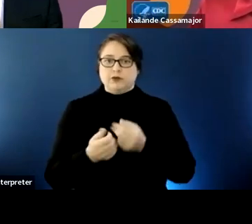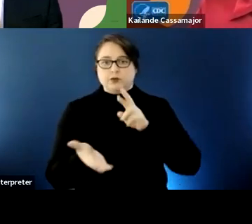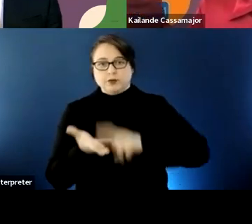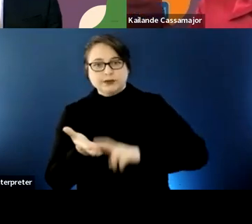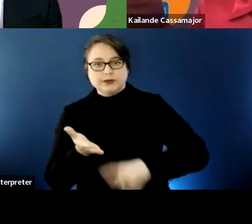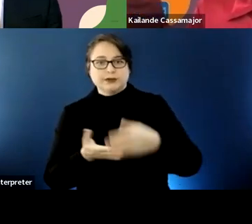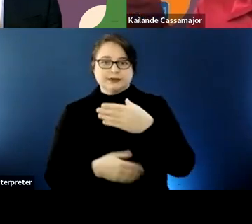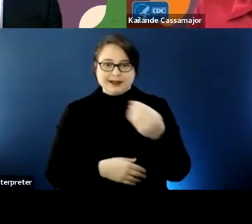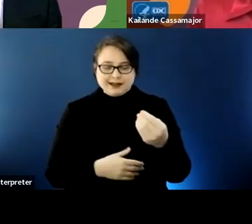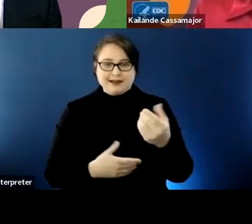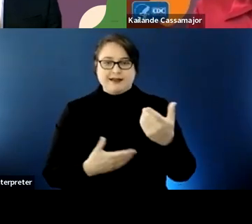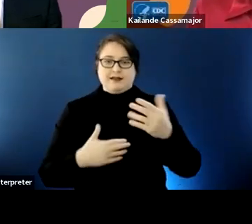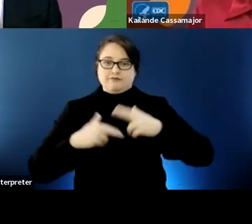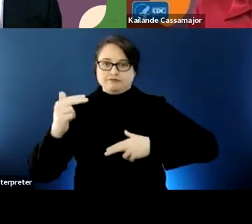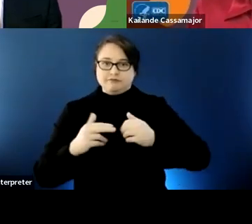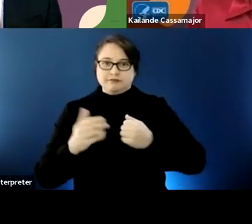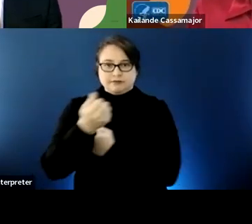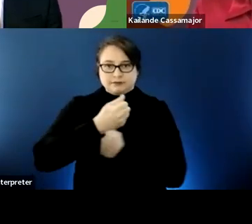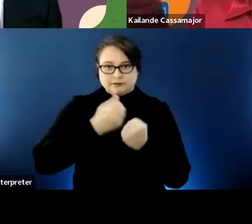CDC could examine this